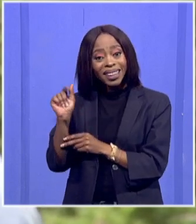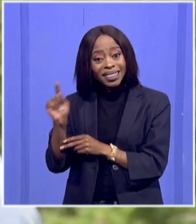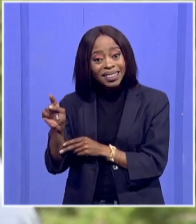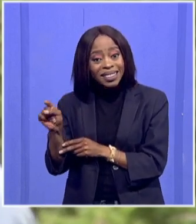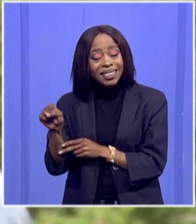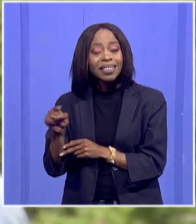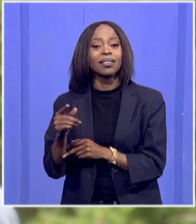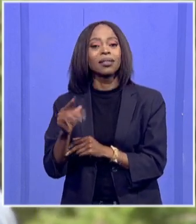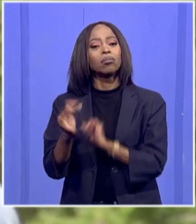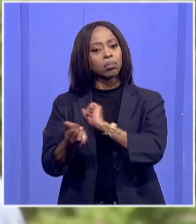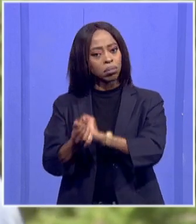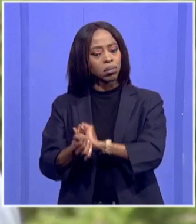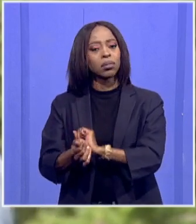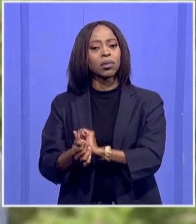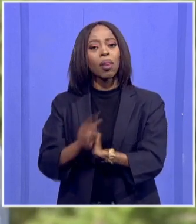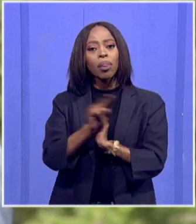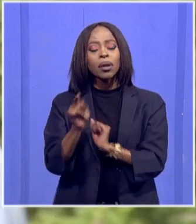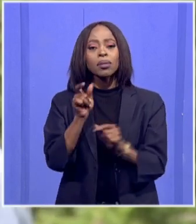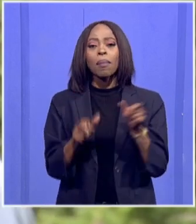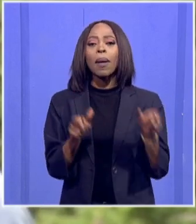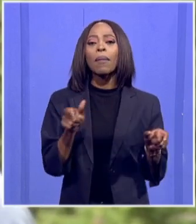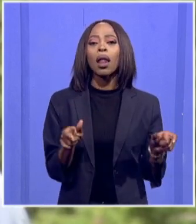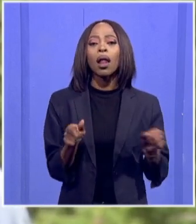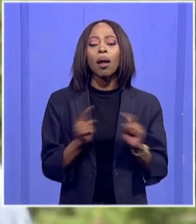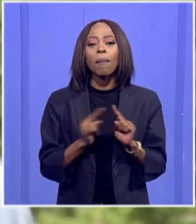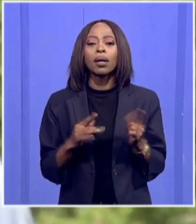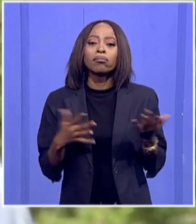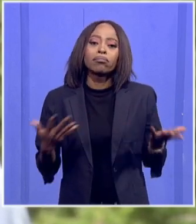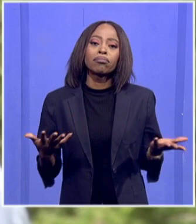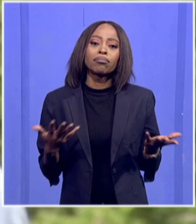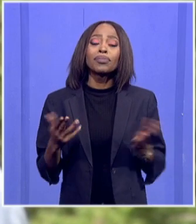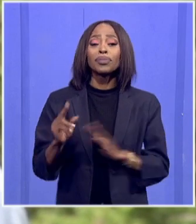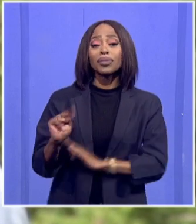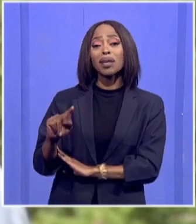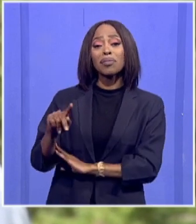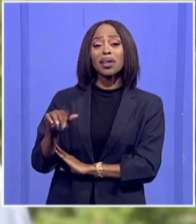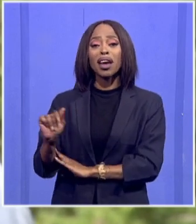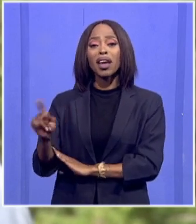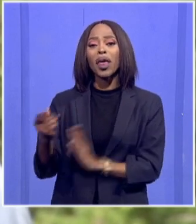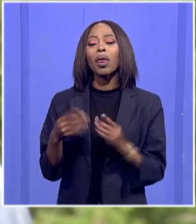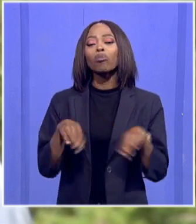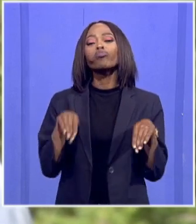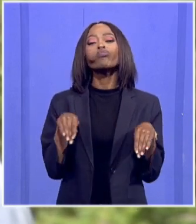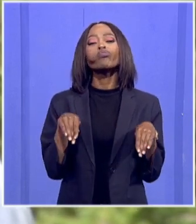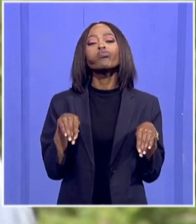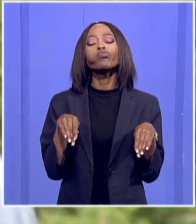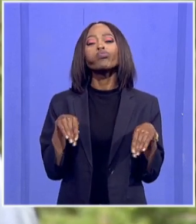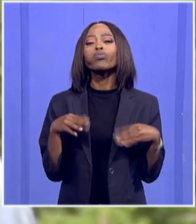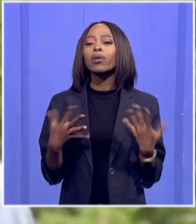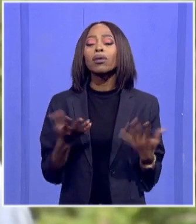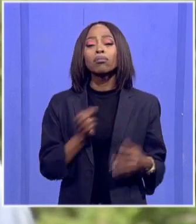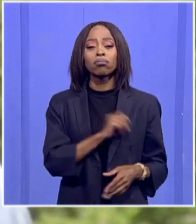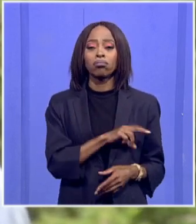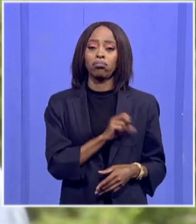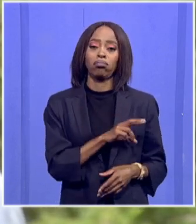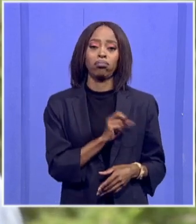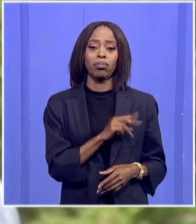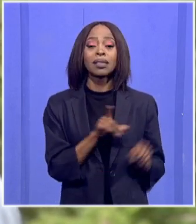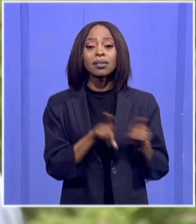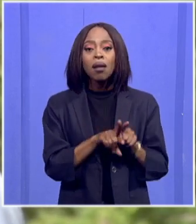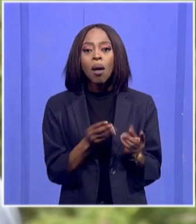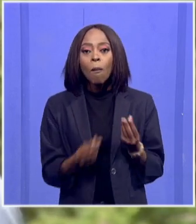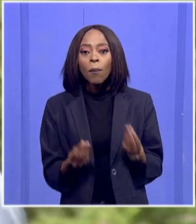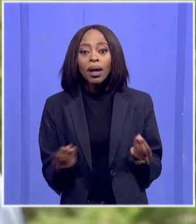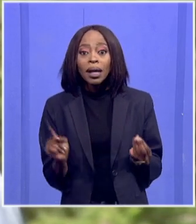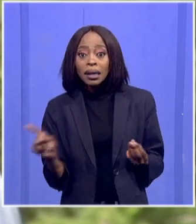have arrested these people, but the National Prosecuting Authority is doing nothing. It's really painful, because even the kids of